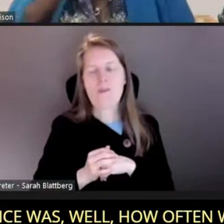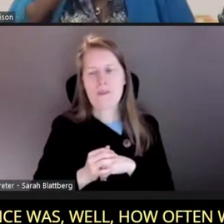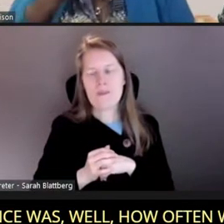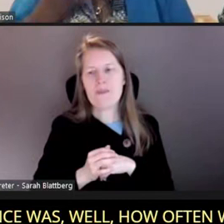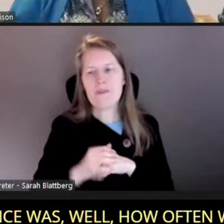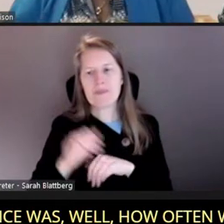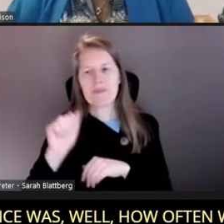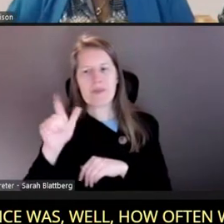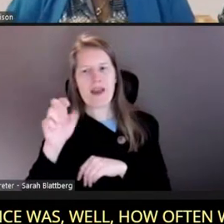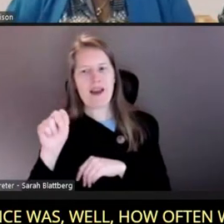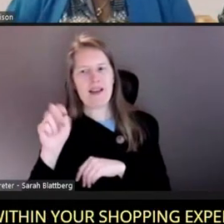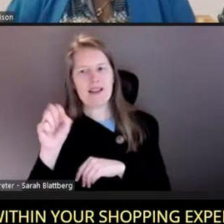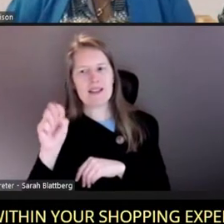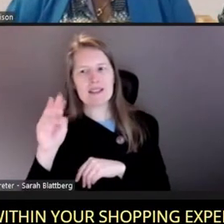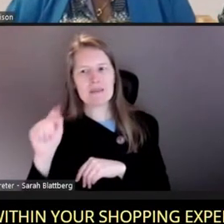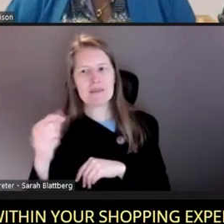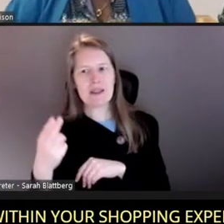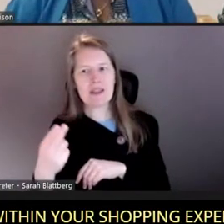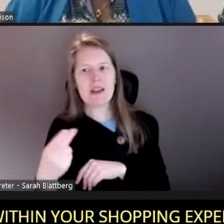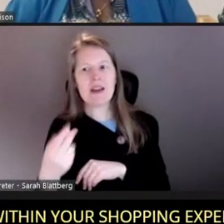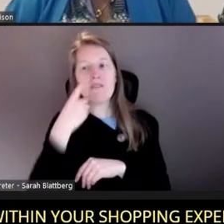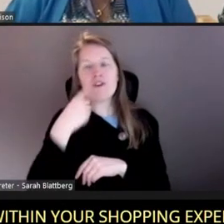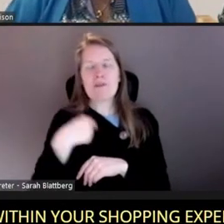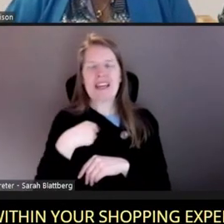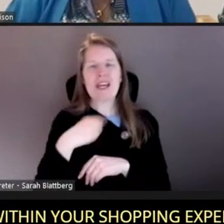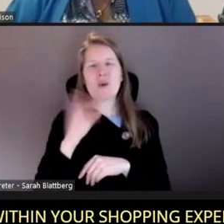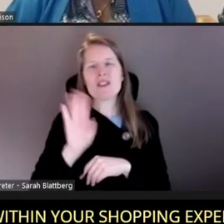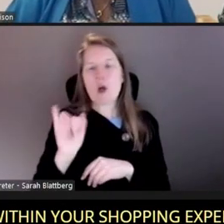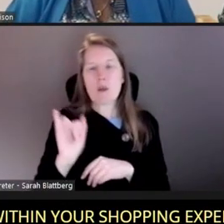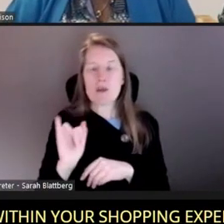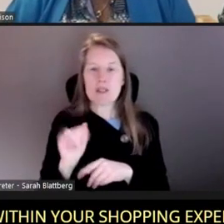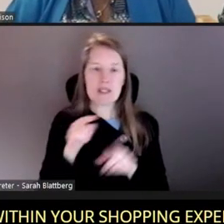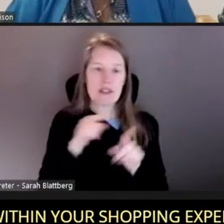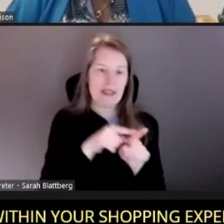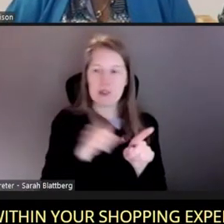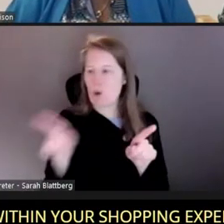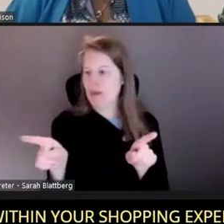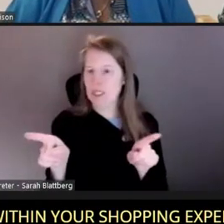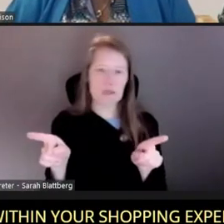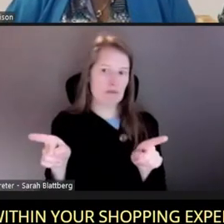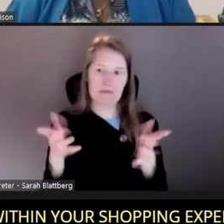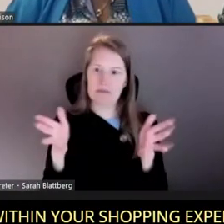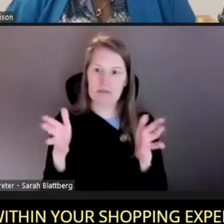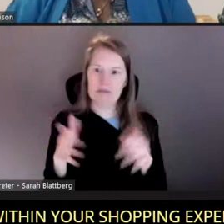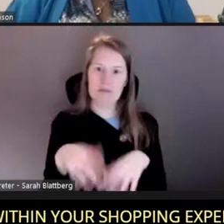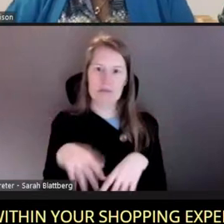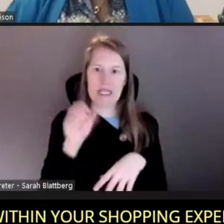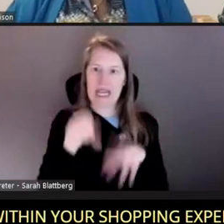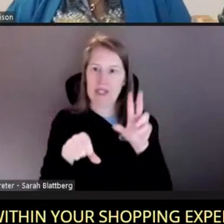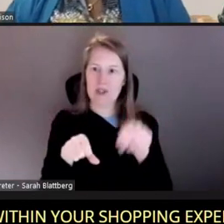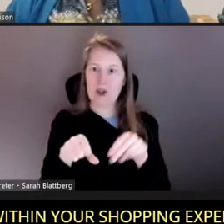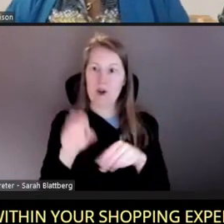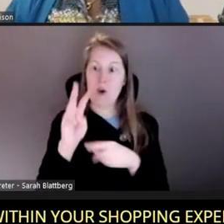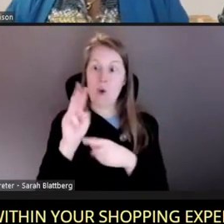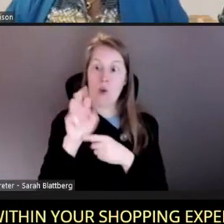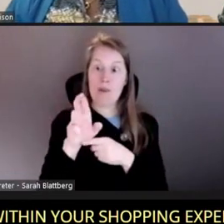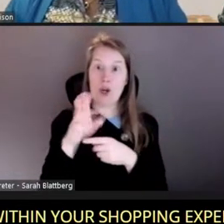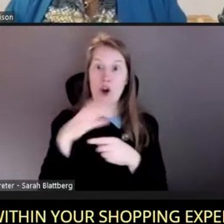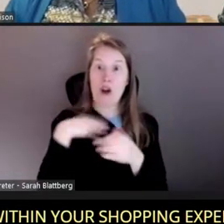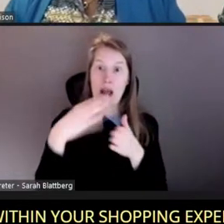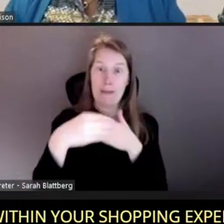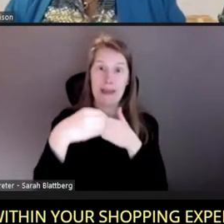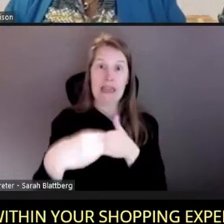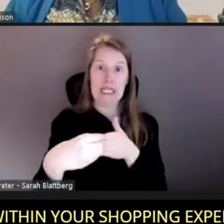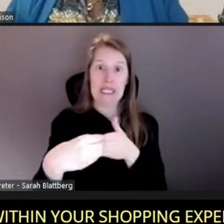very clear. It was sort of a binary thing, which was my webinar that I was leading